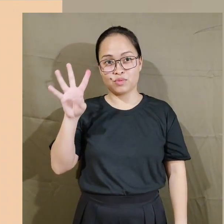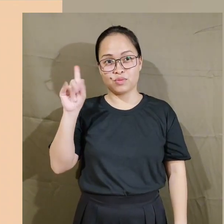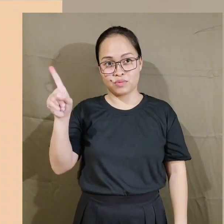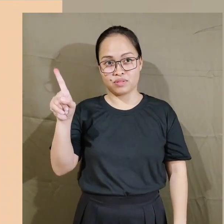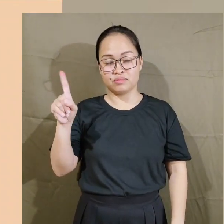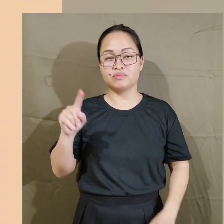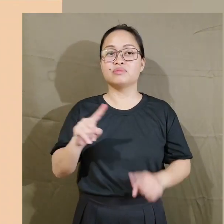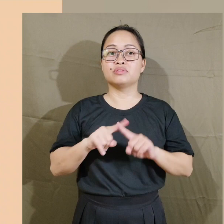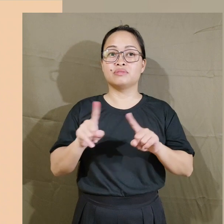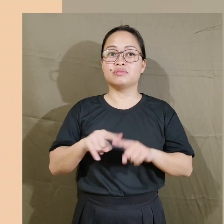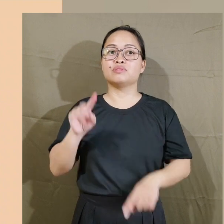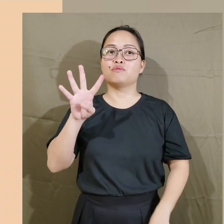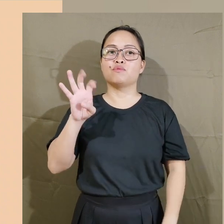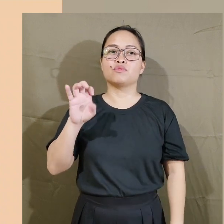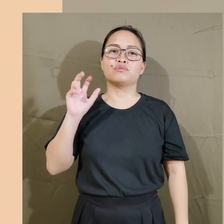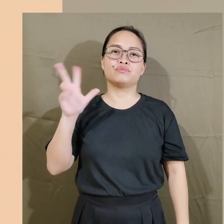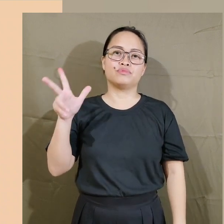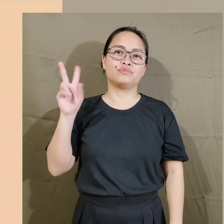432.